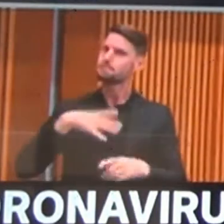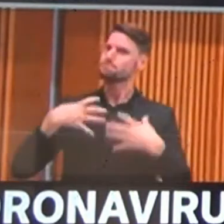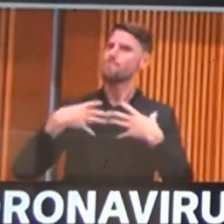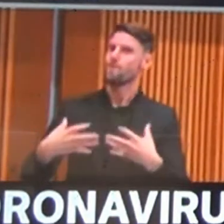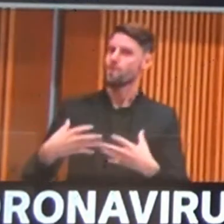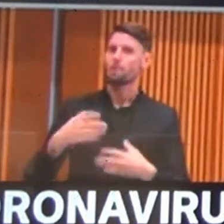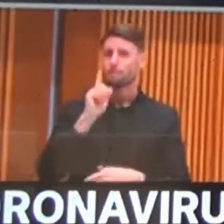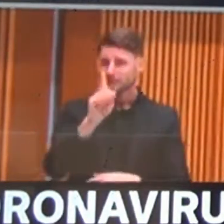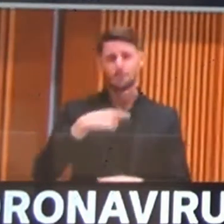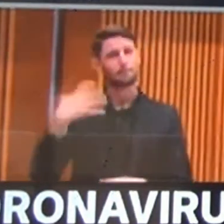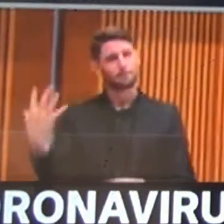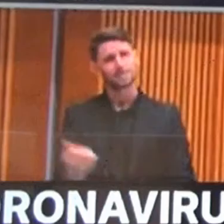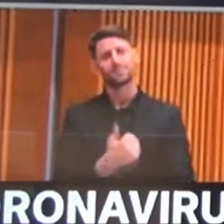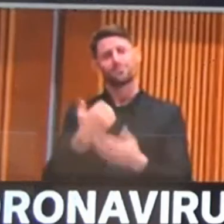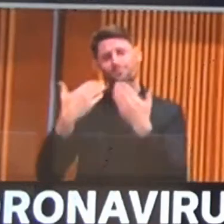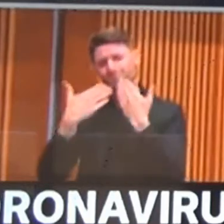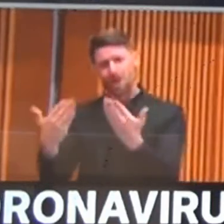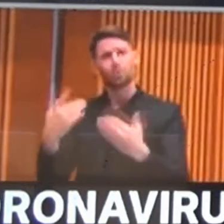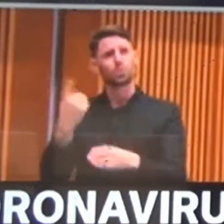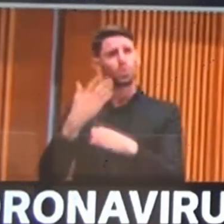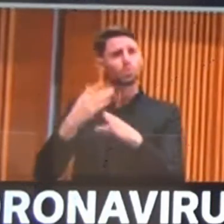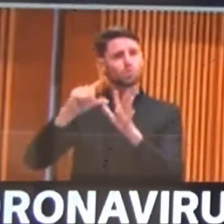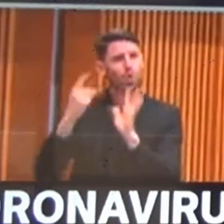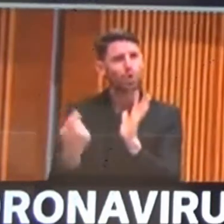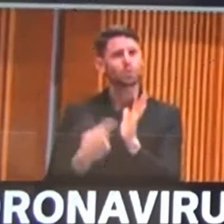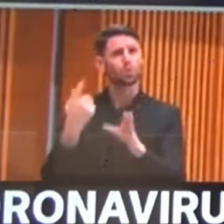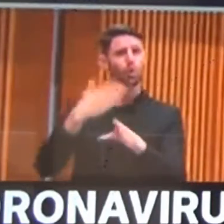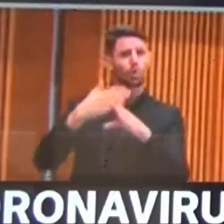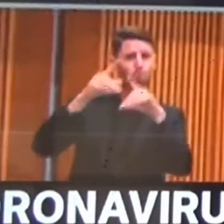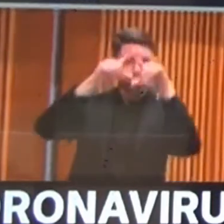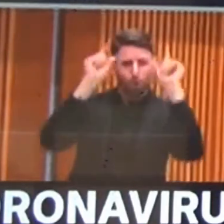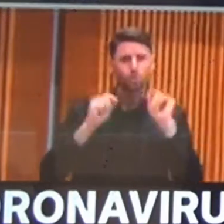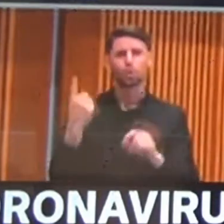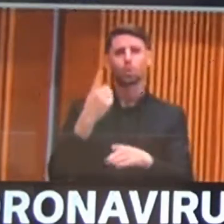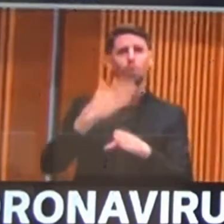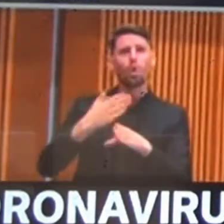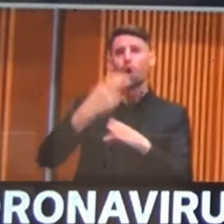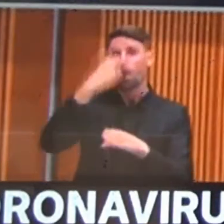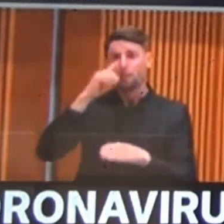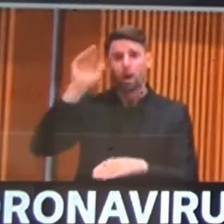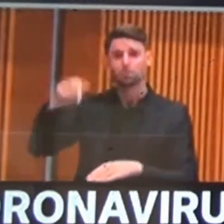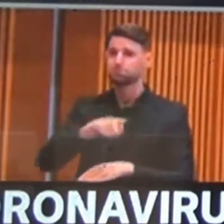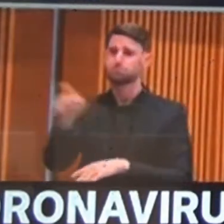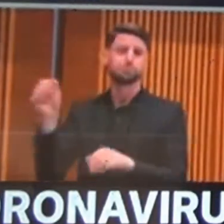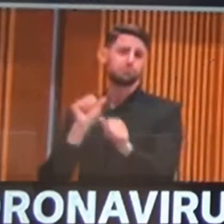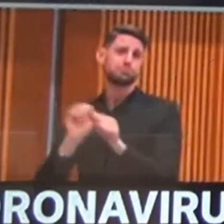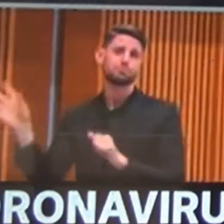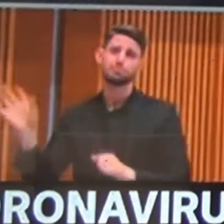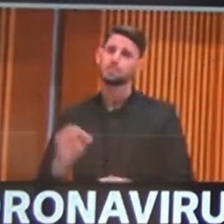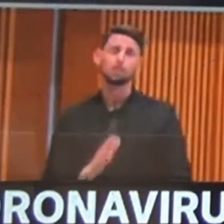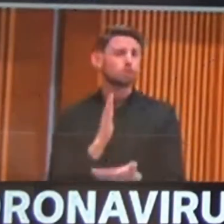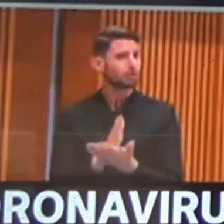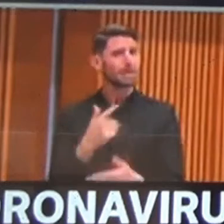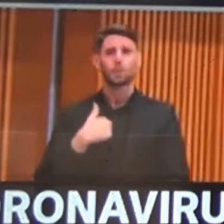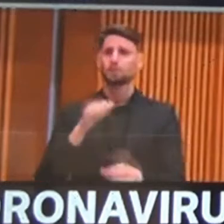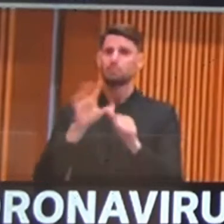and our nurses and our aged care workers. I don't know, Michael or Tony, if you wanted to say something, that we aren't doing things as we normally do. As